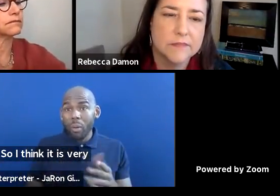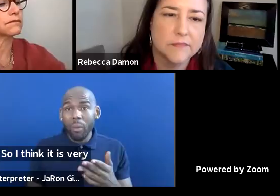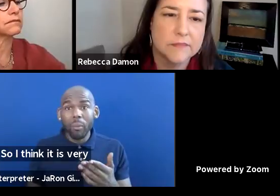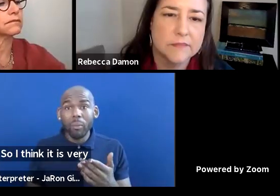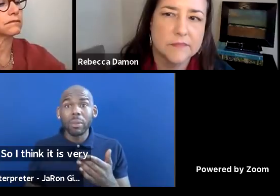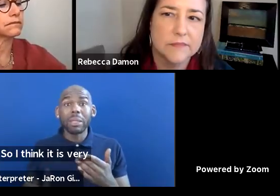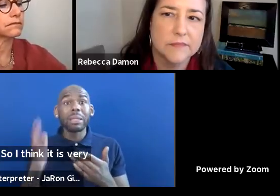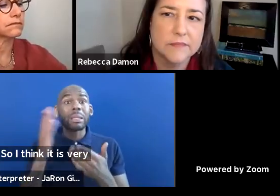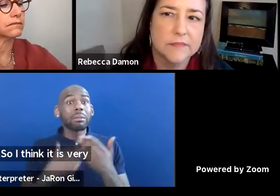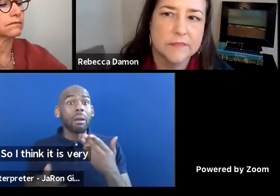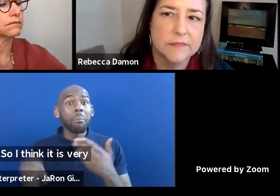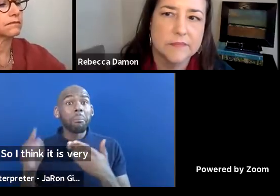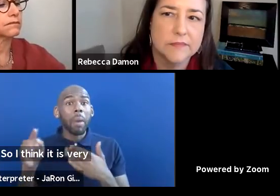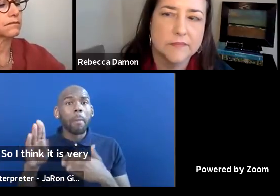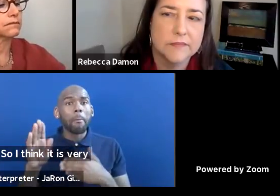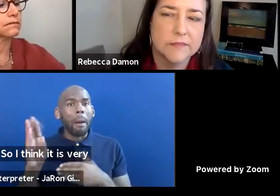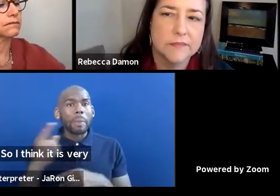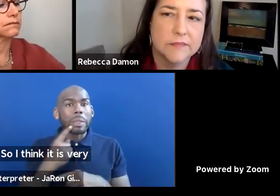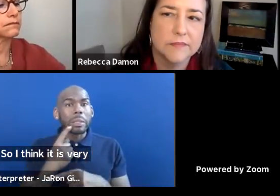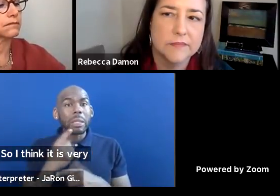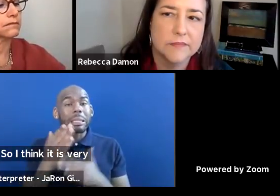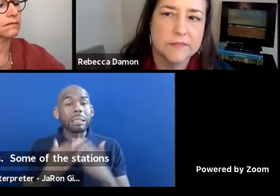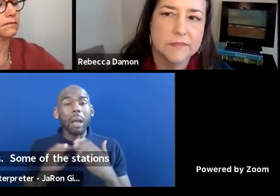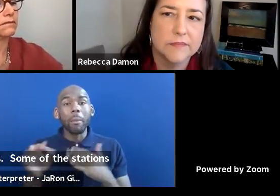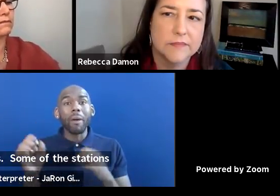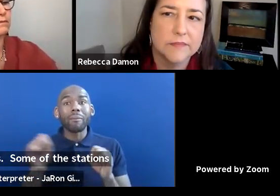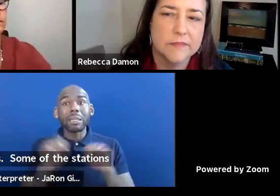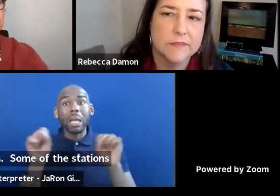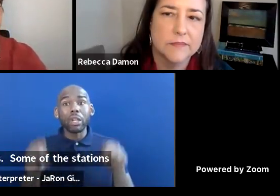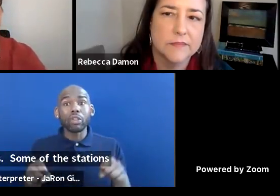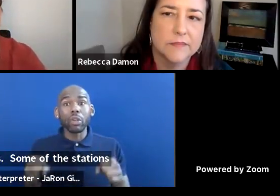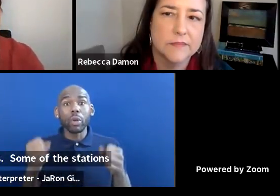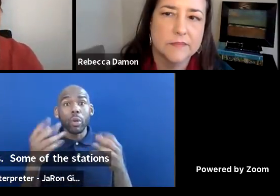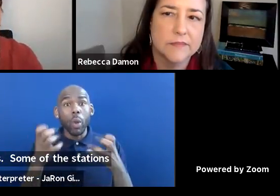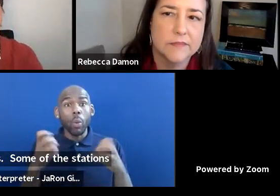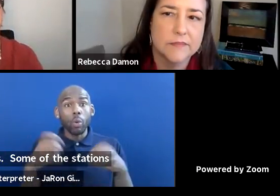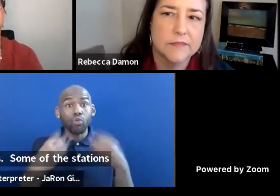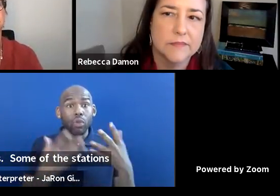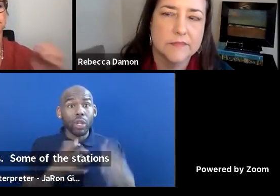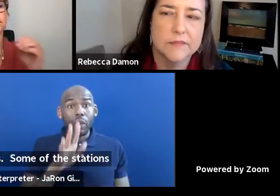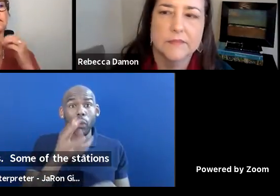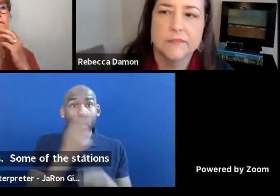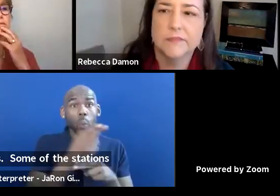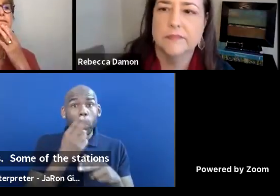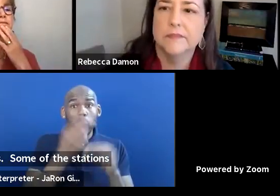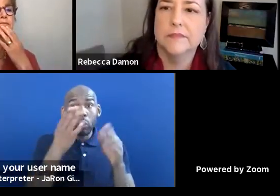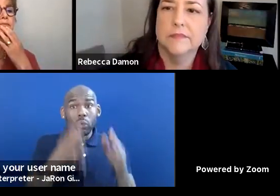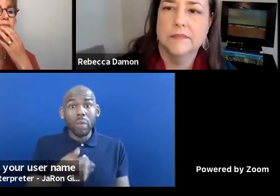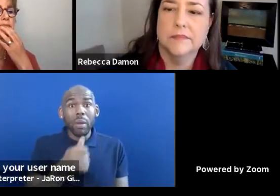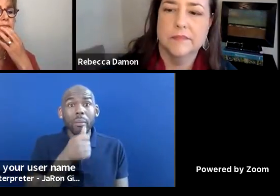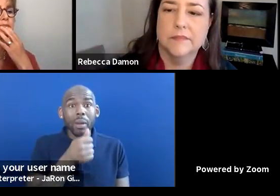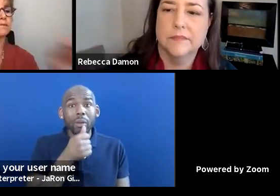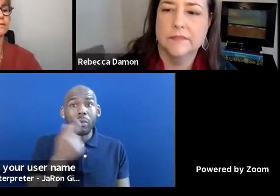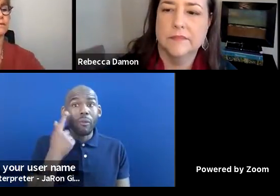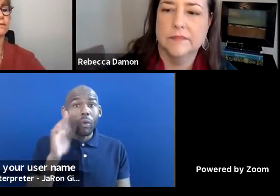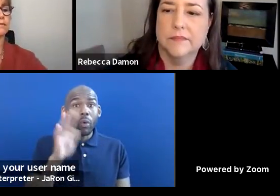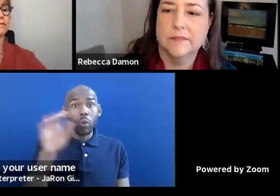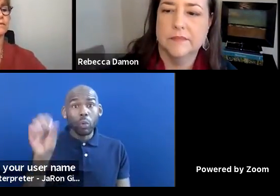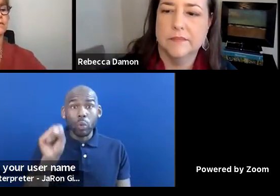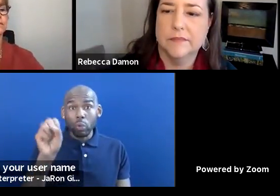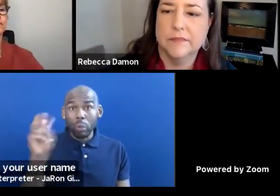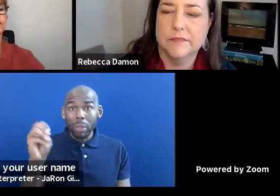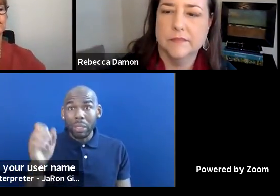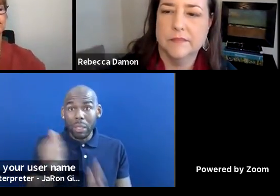stations, they want you to give them your username and password for your social media accounts, and it's very important that